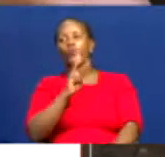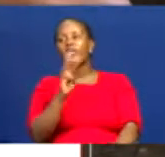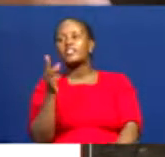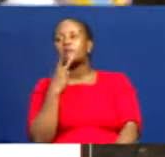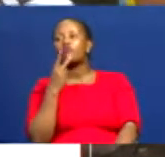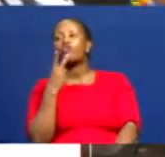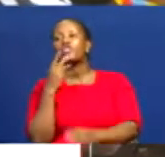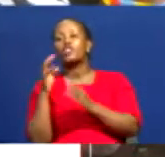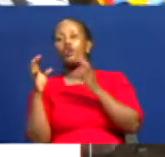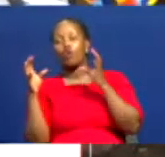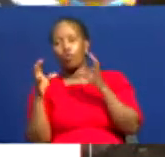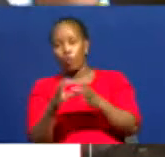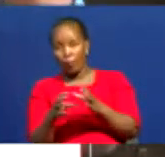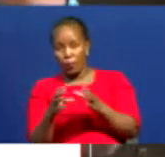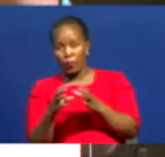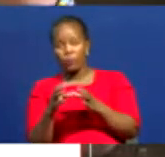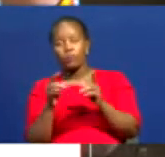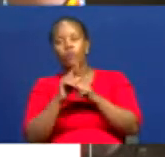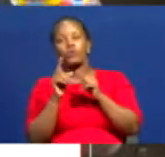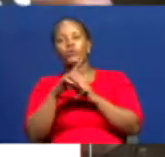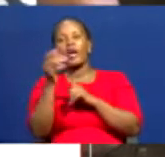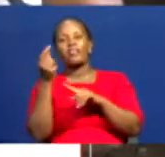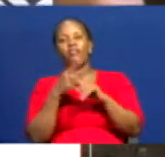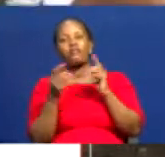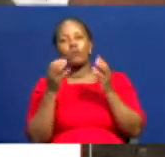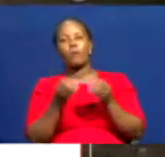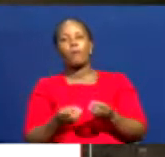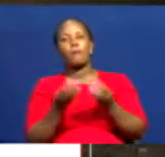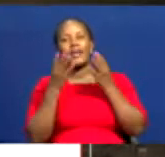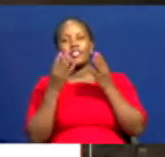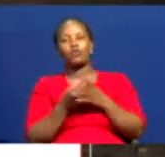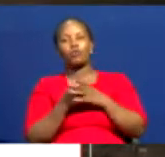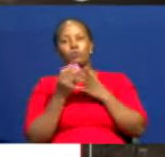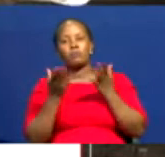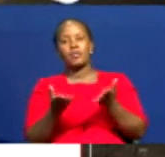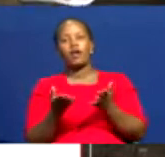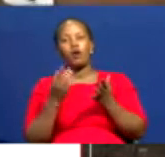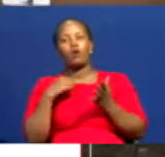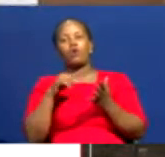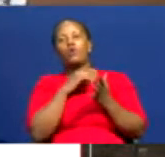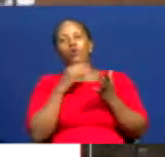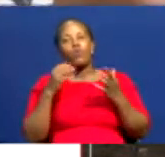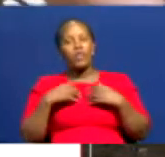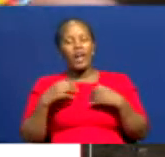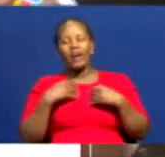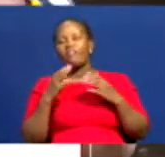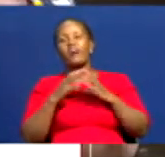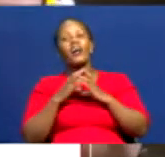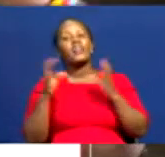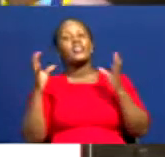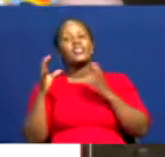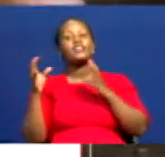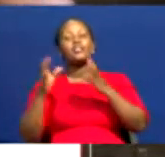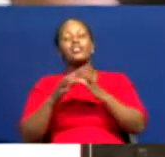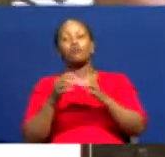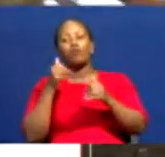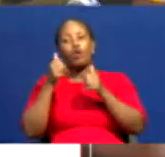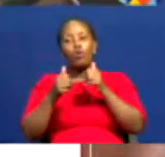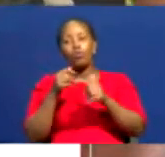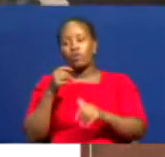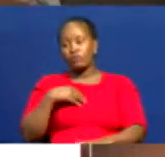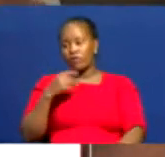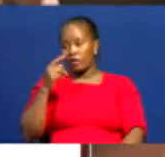West Pokot and Baringo of Tiati there. So they bring warriors. They believe warriors from Tiati are strong. So